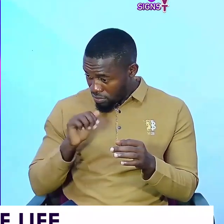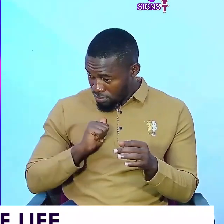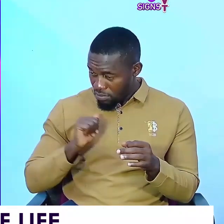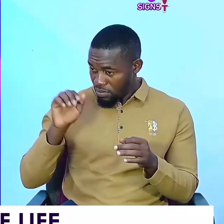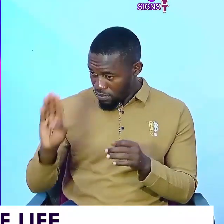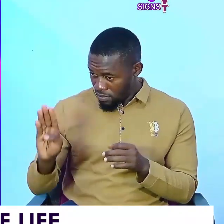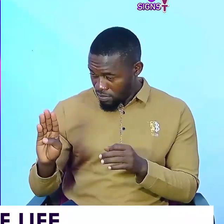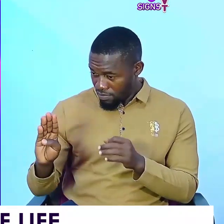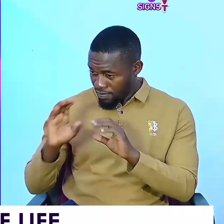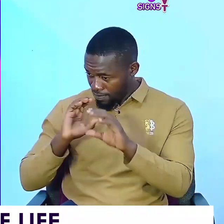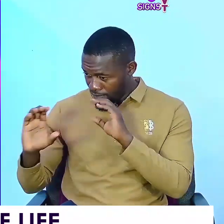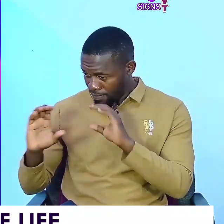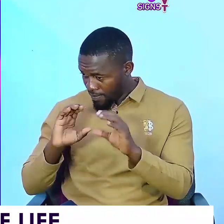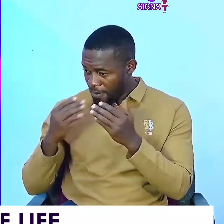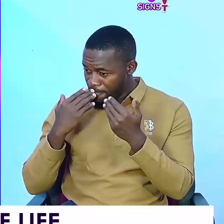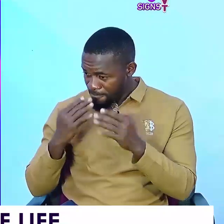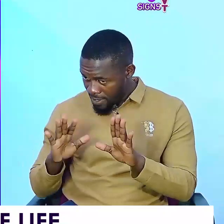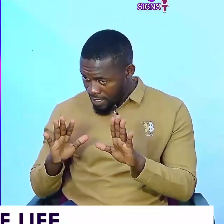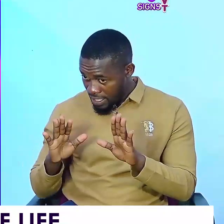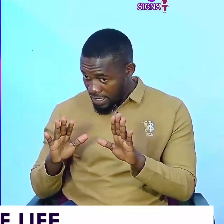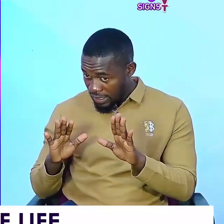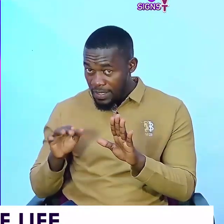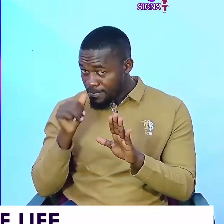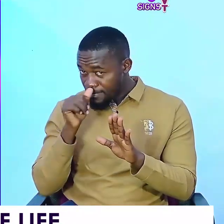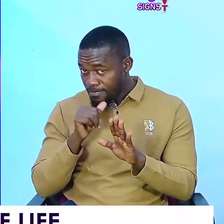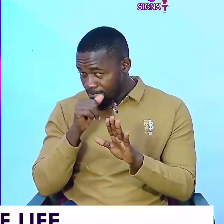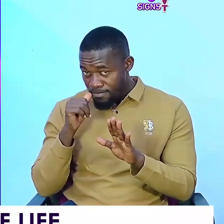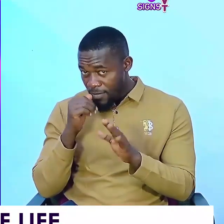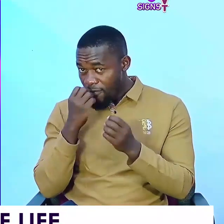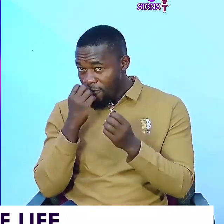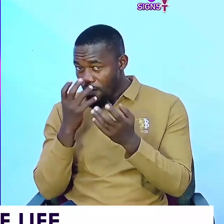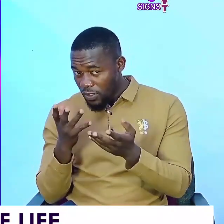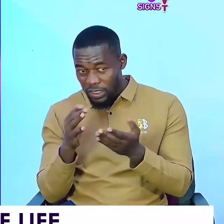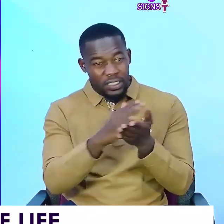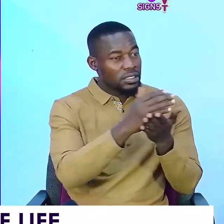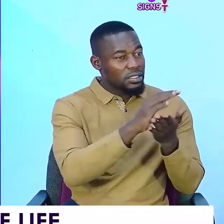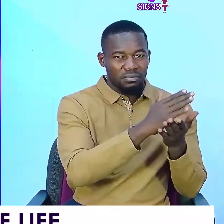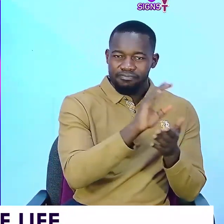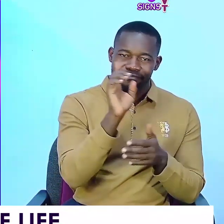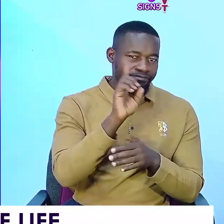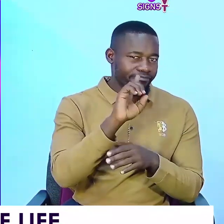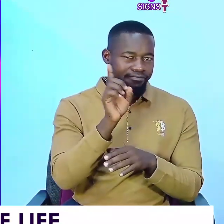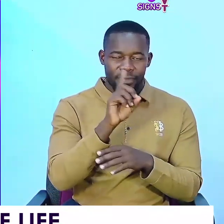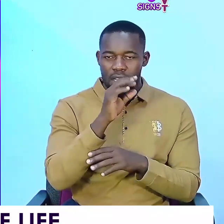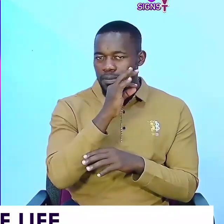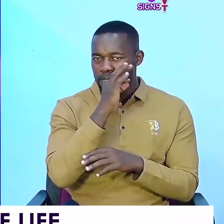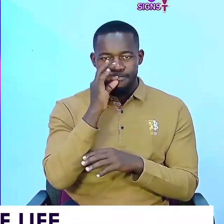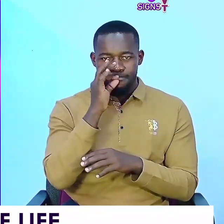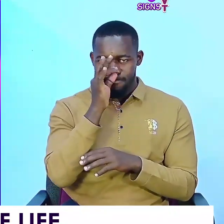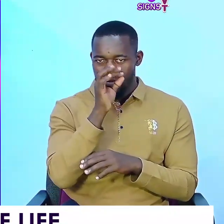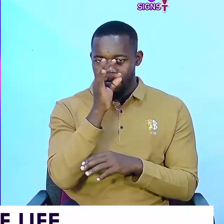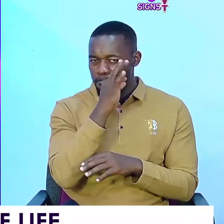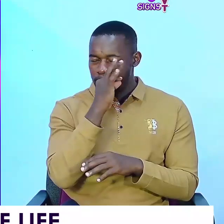I speak to you information that is not meant for all. Yeah. I will not expect to hear it repeated to some other ears. Right. So now